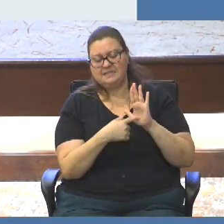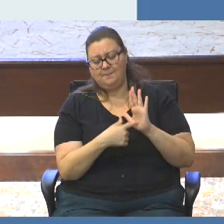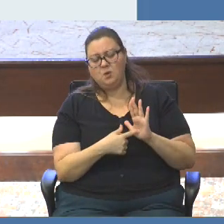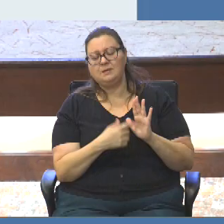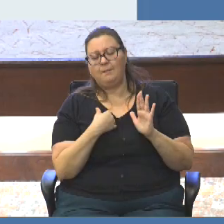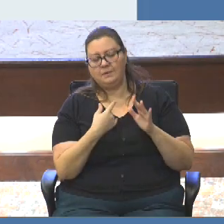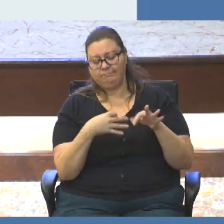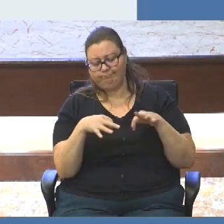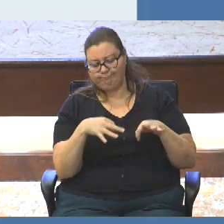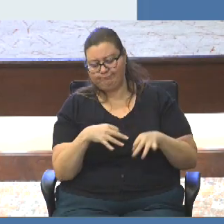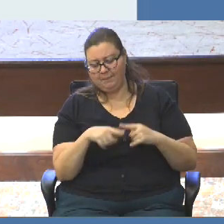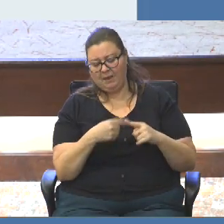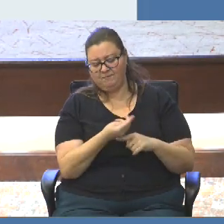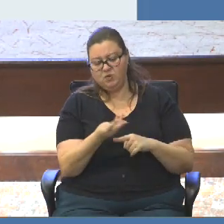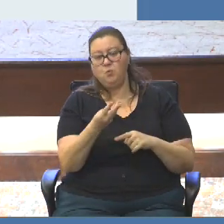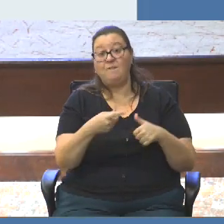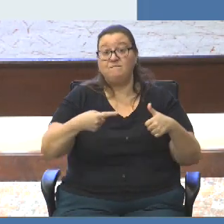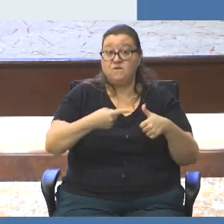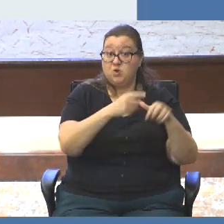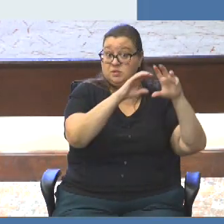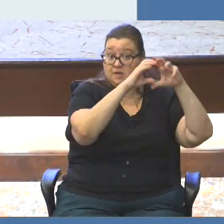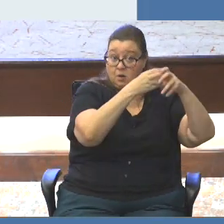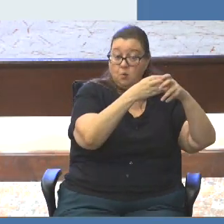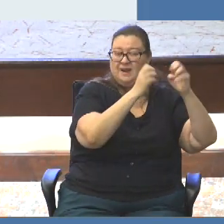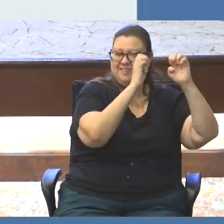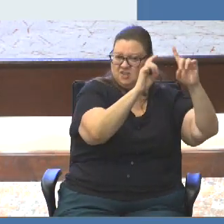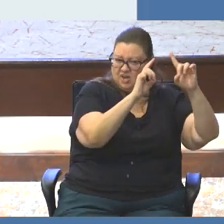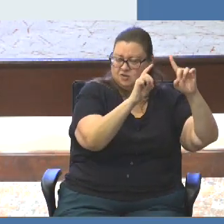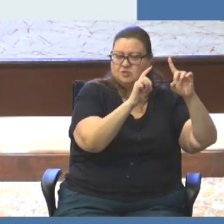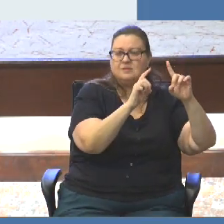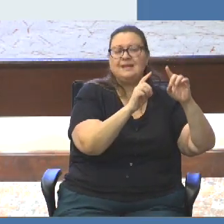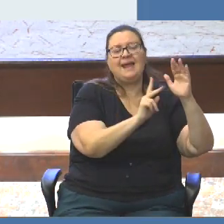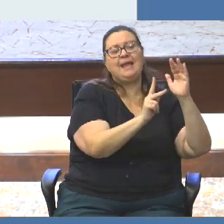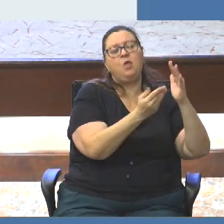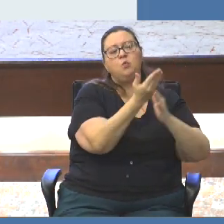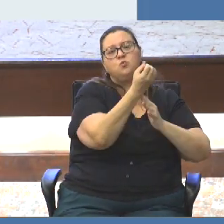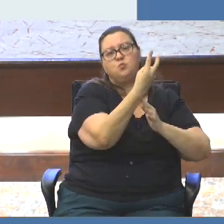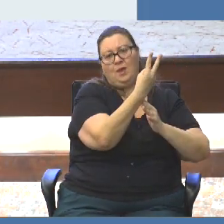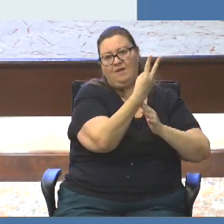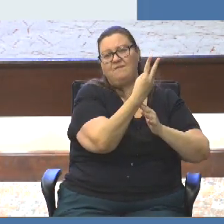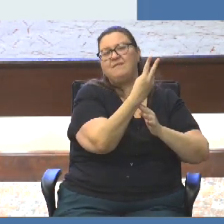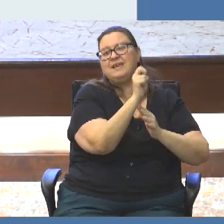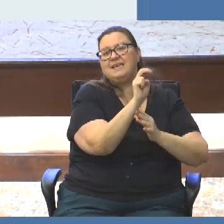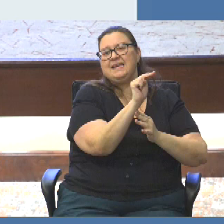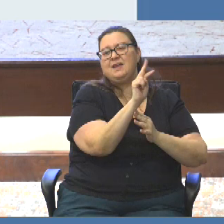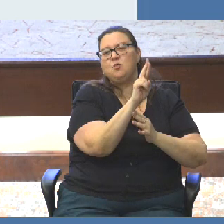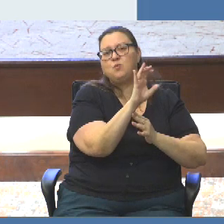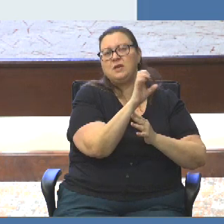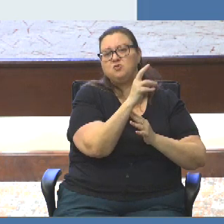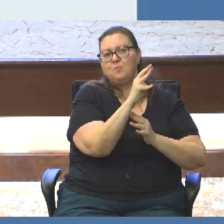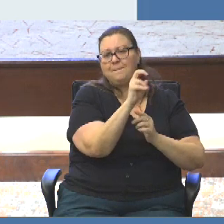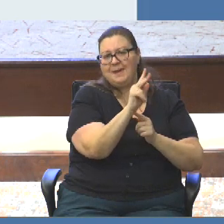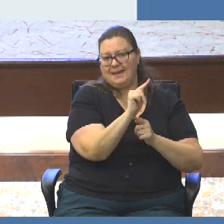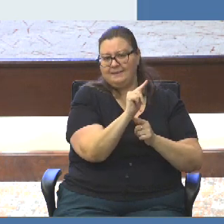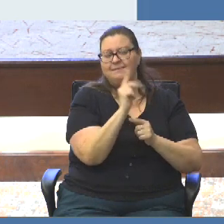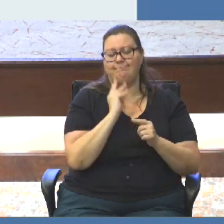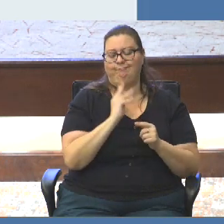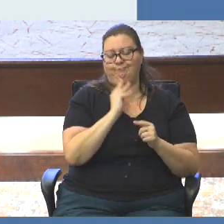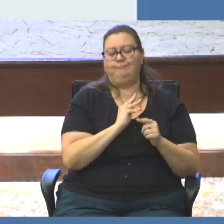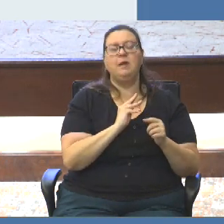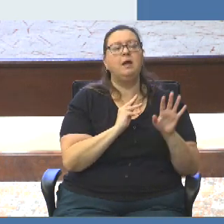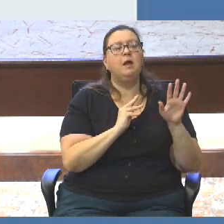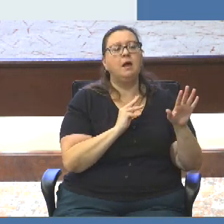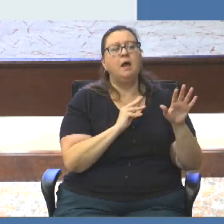examples of a few of those. So first category, education and K through 12 enrichment. They had partnership discussions with